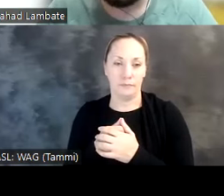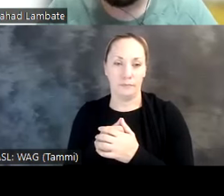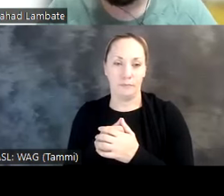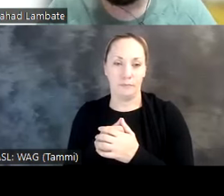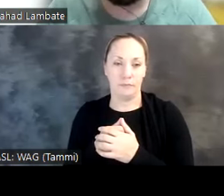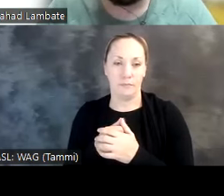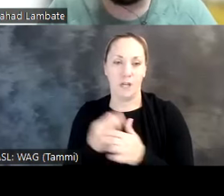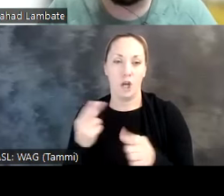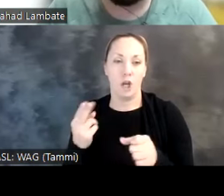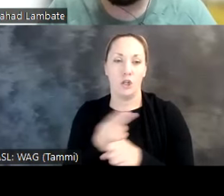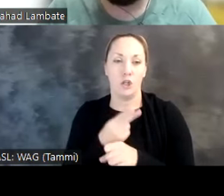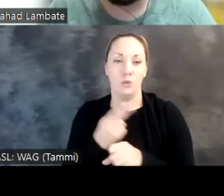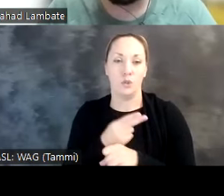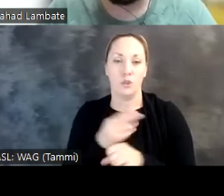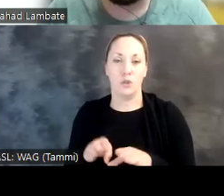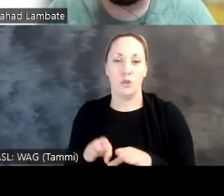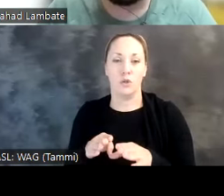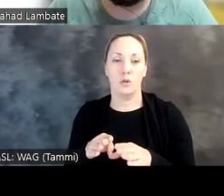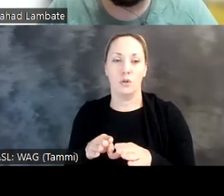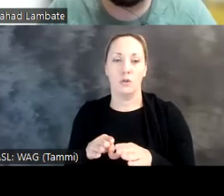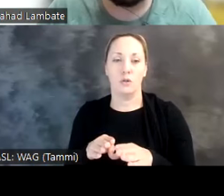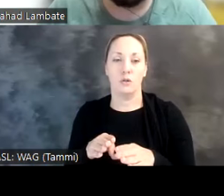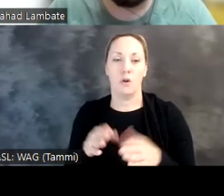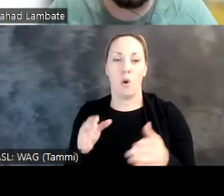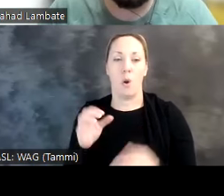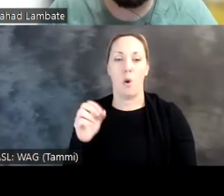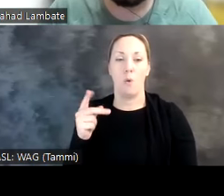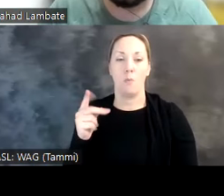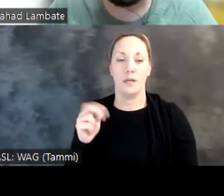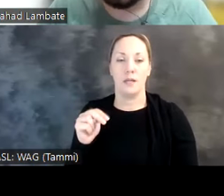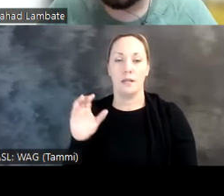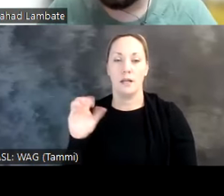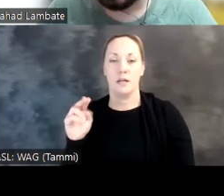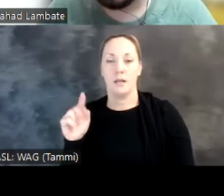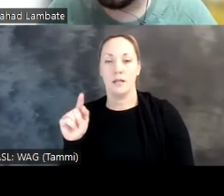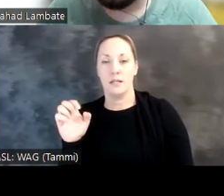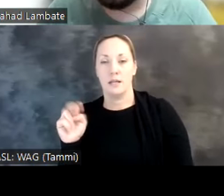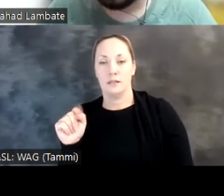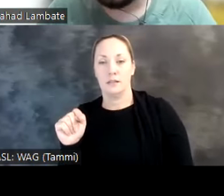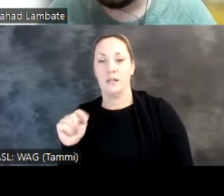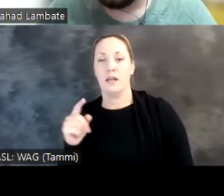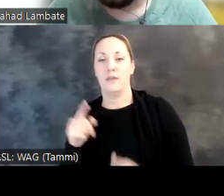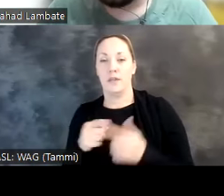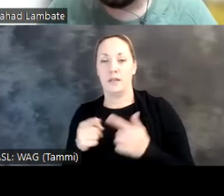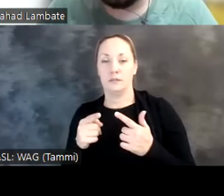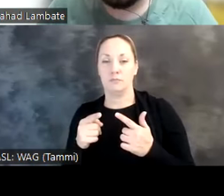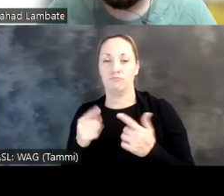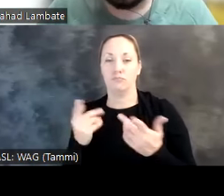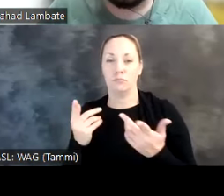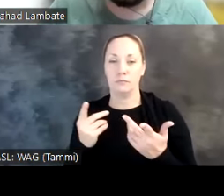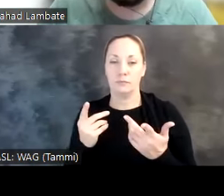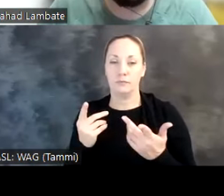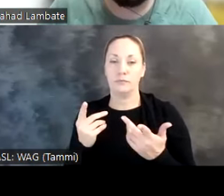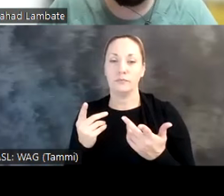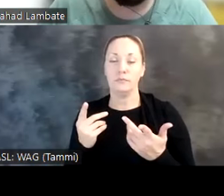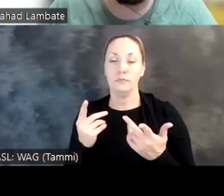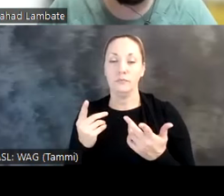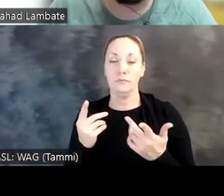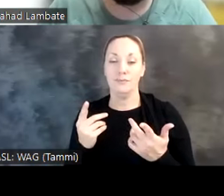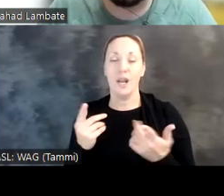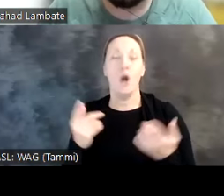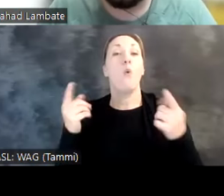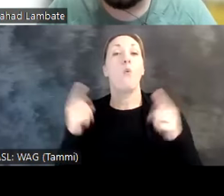content. So this is something which is related to menus or expand collapse components. So when there is a menu